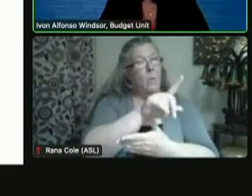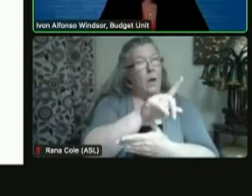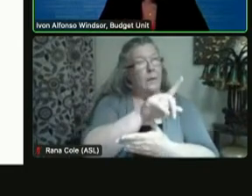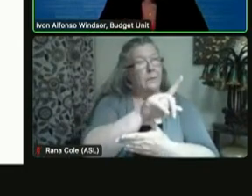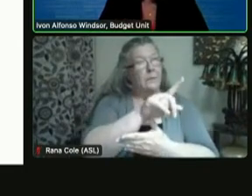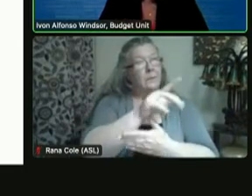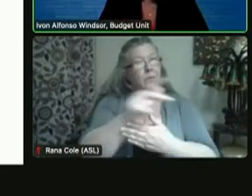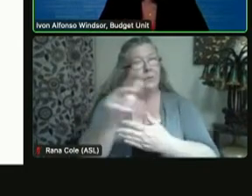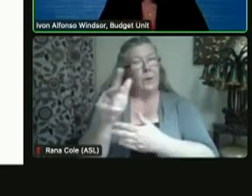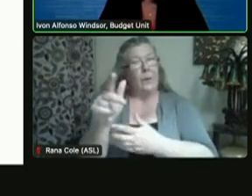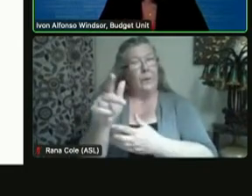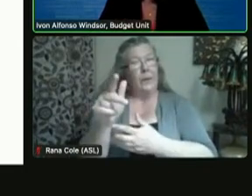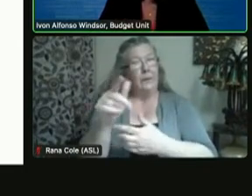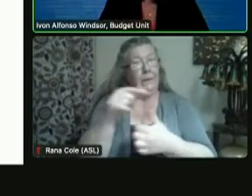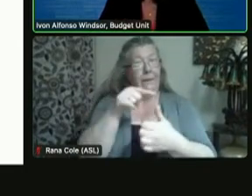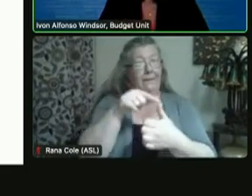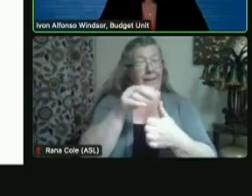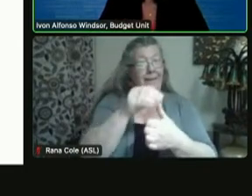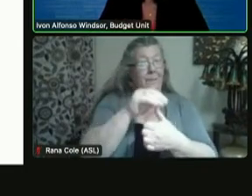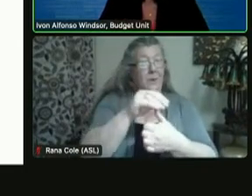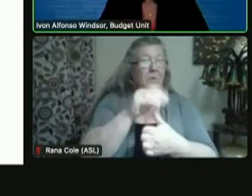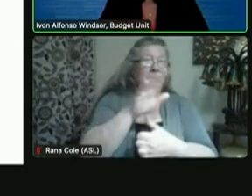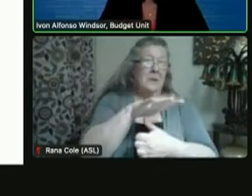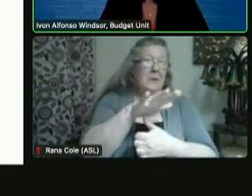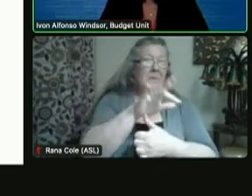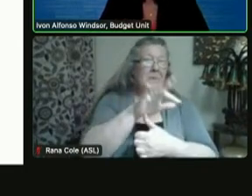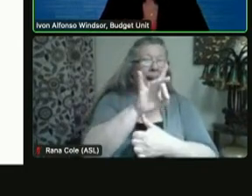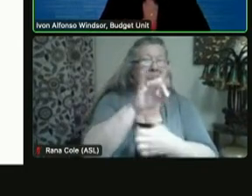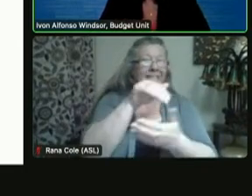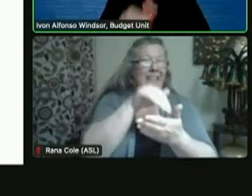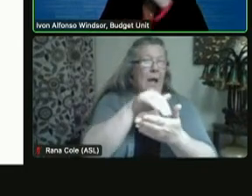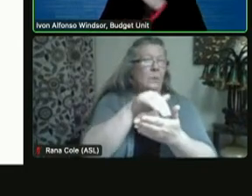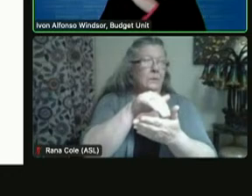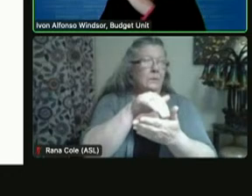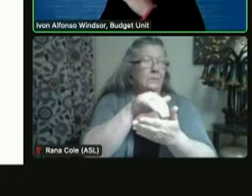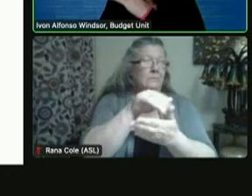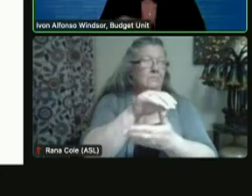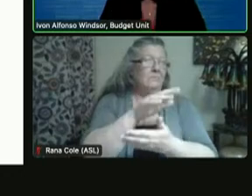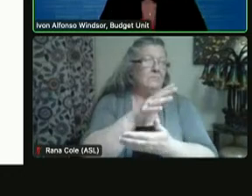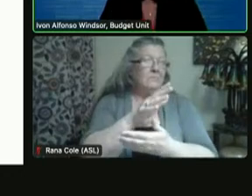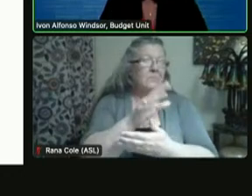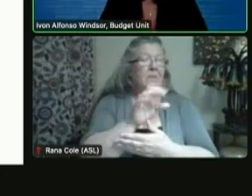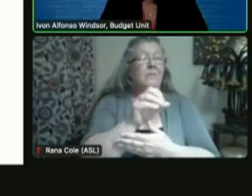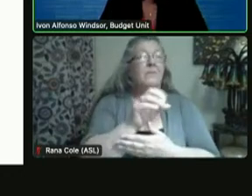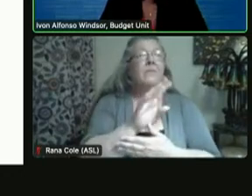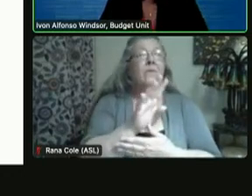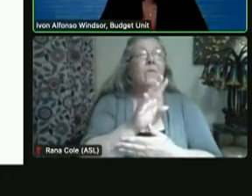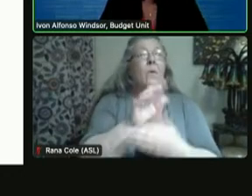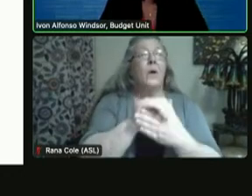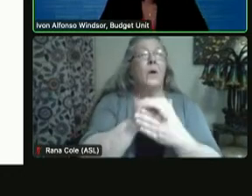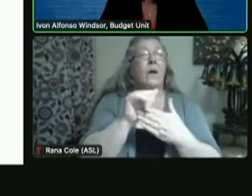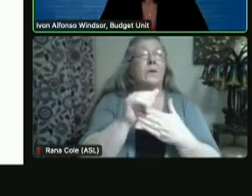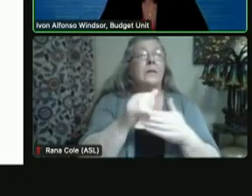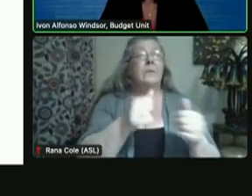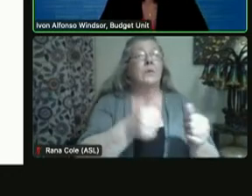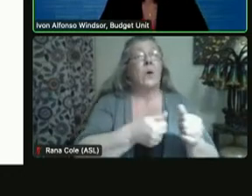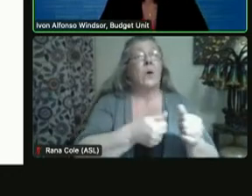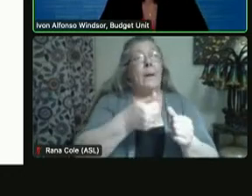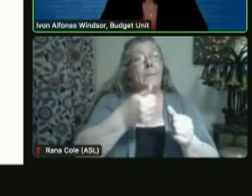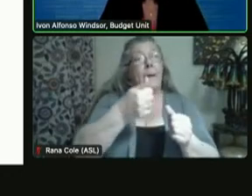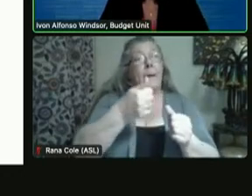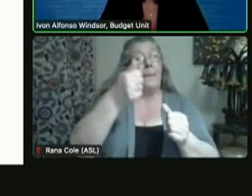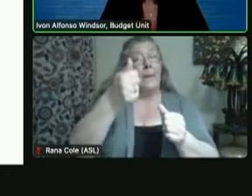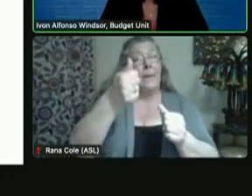per student was about $8,804, and it was steadily going up until the recession of